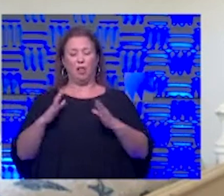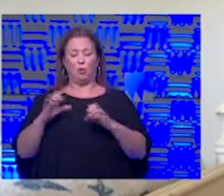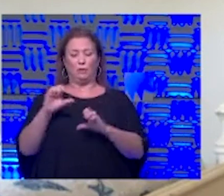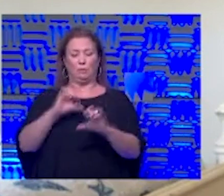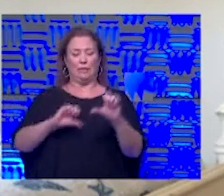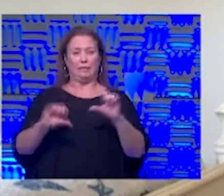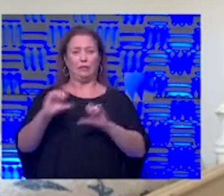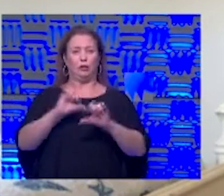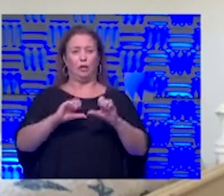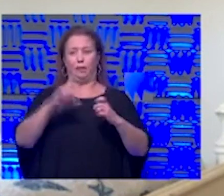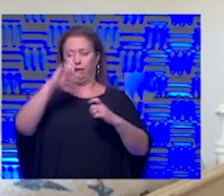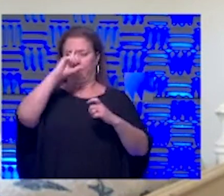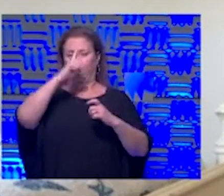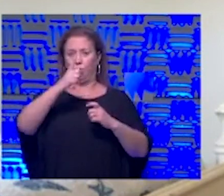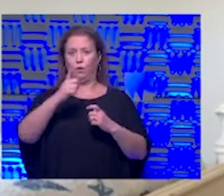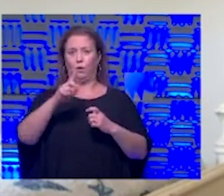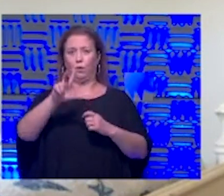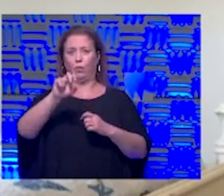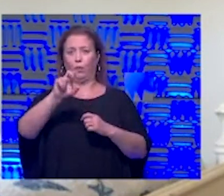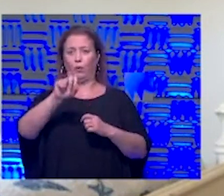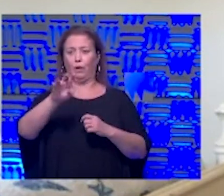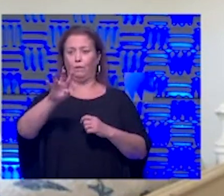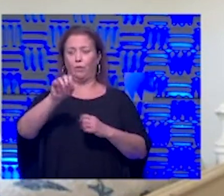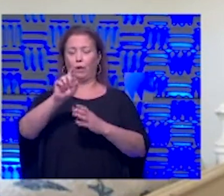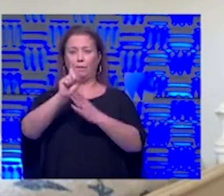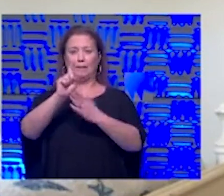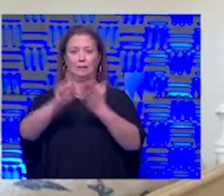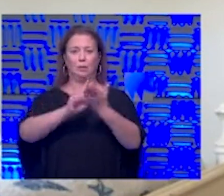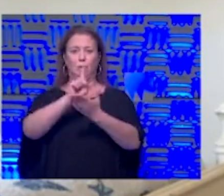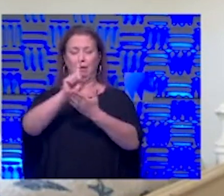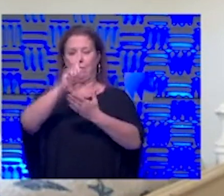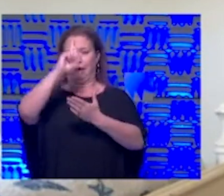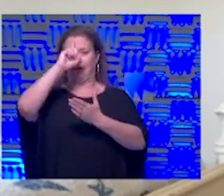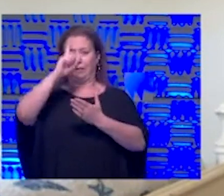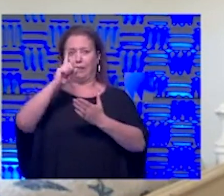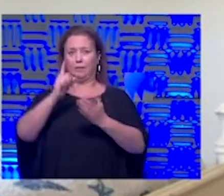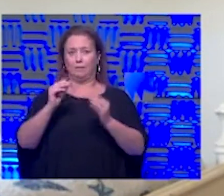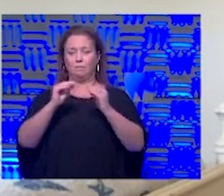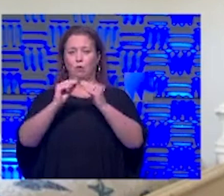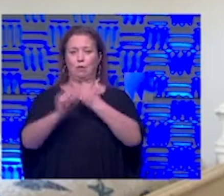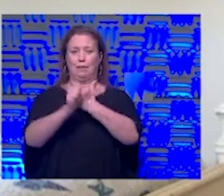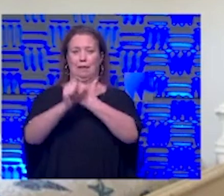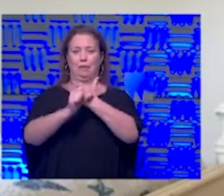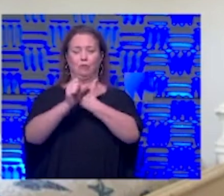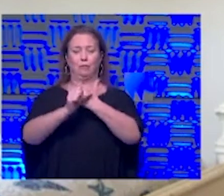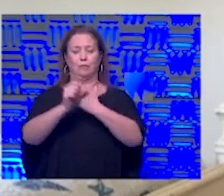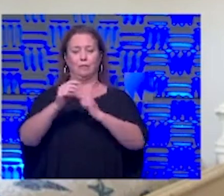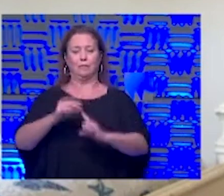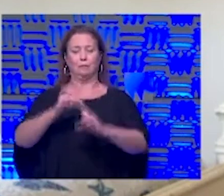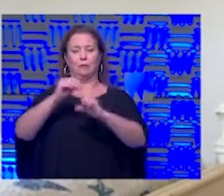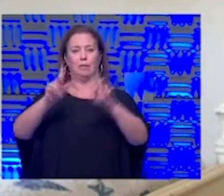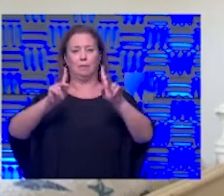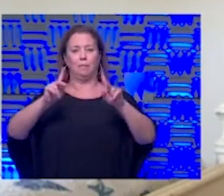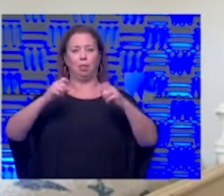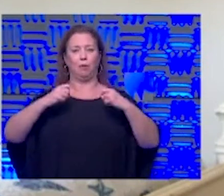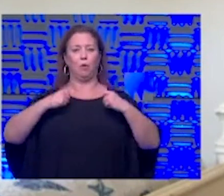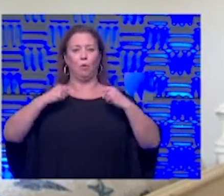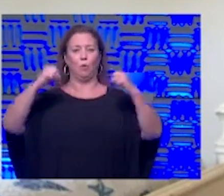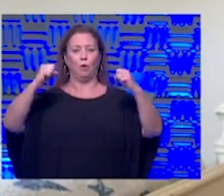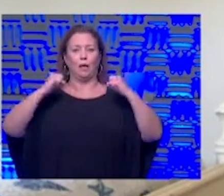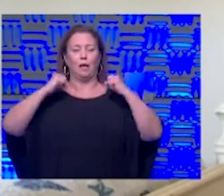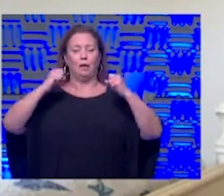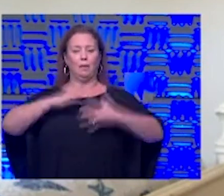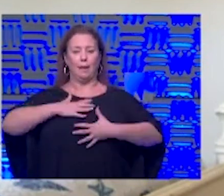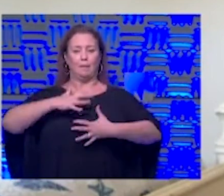to somebody for 30 to 40 minutes to an hour, I think it's a little bit more dangerous, especially as people are working out. They will probably